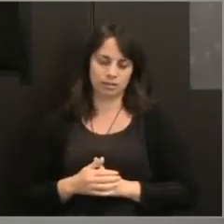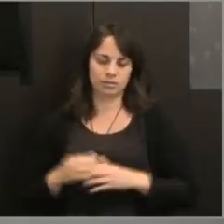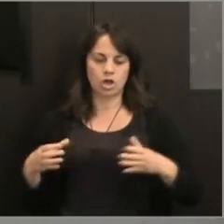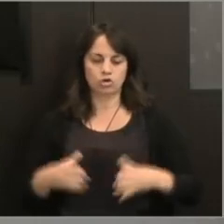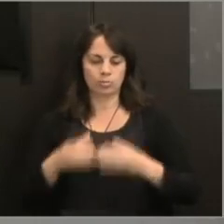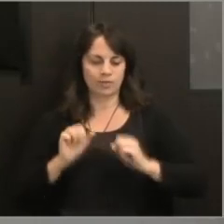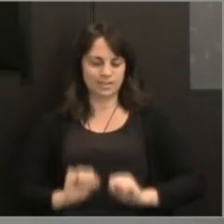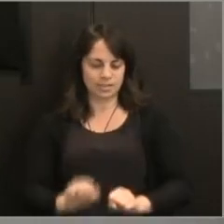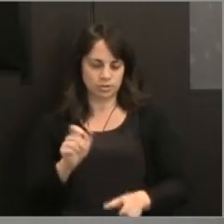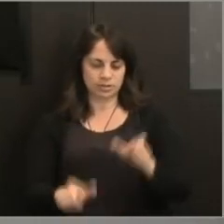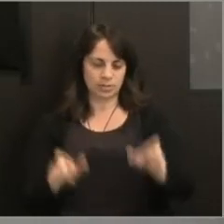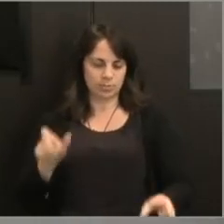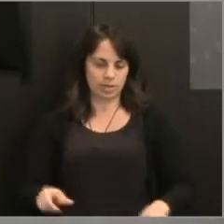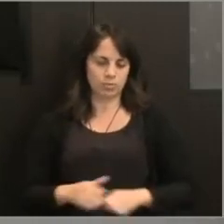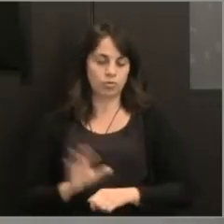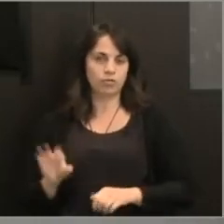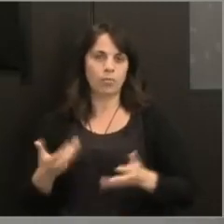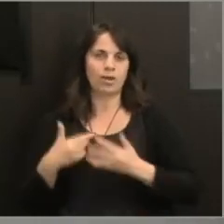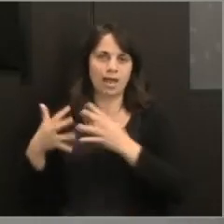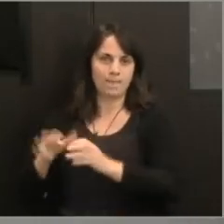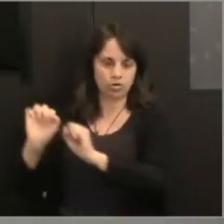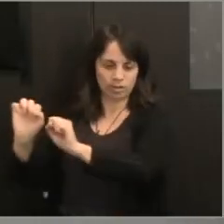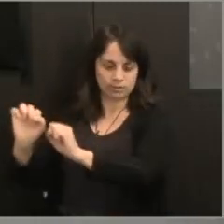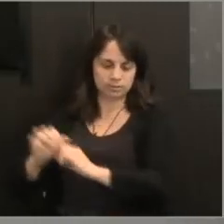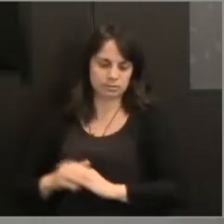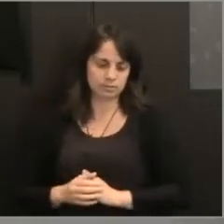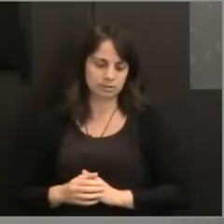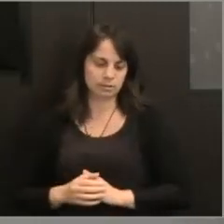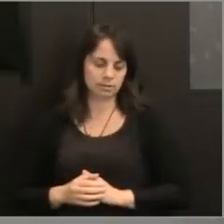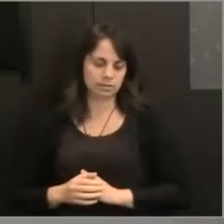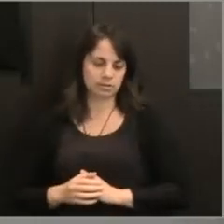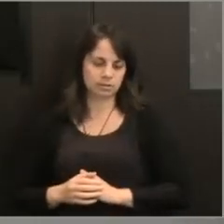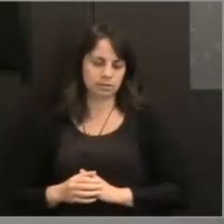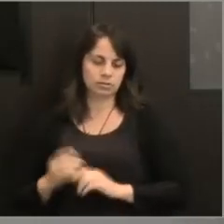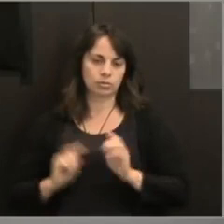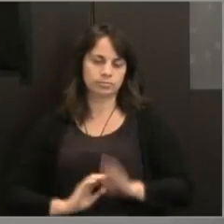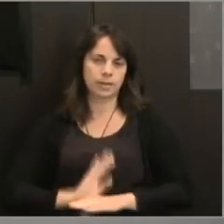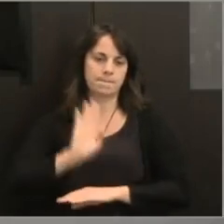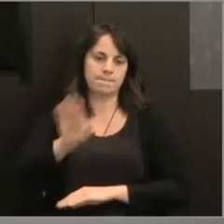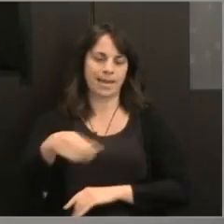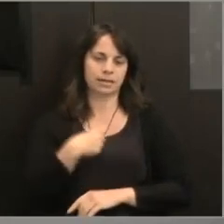Indigenous peoples, mainly from the Americas, travelled back to Geneva,